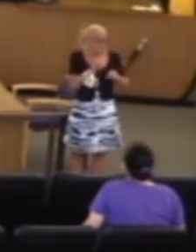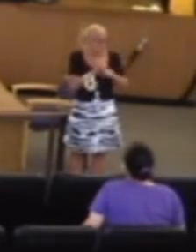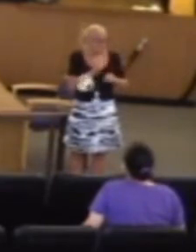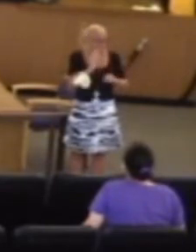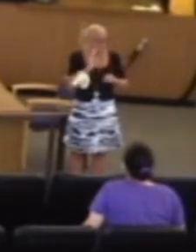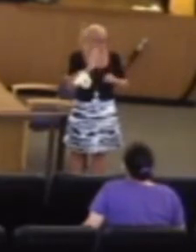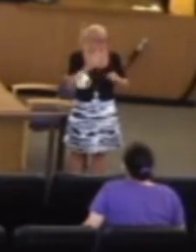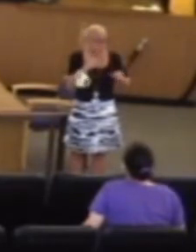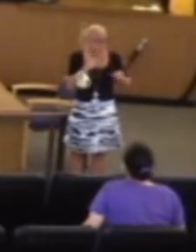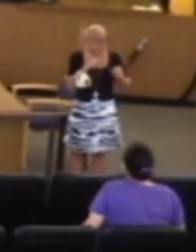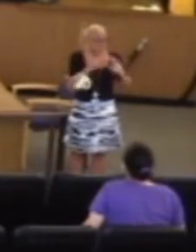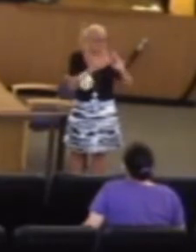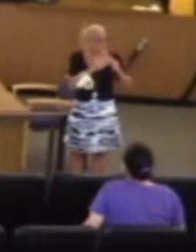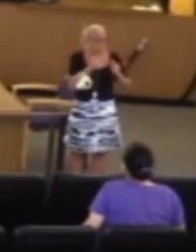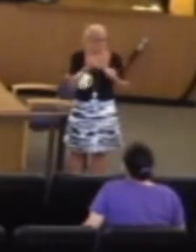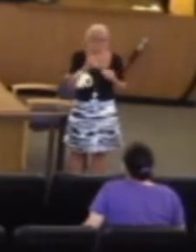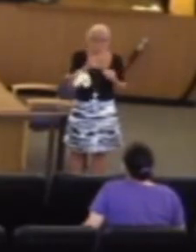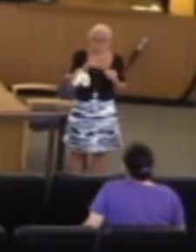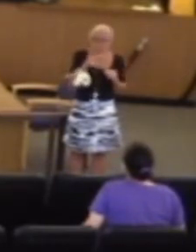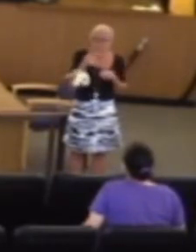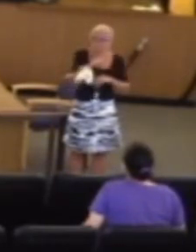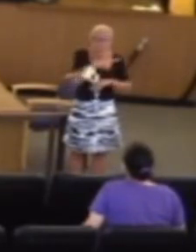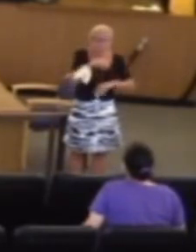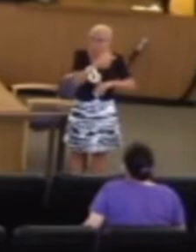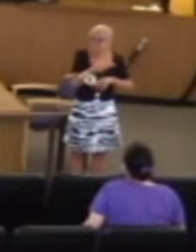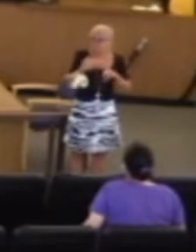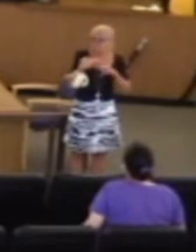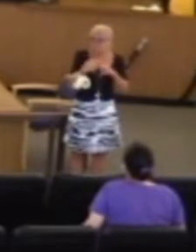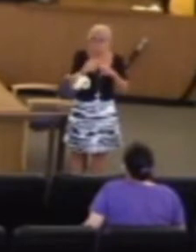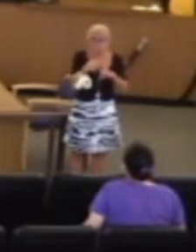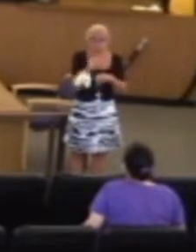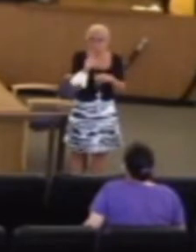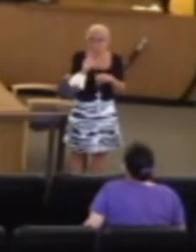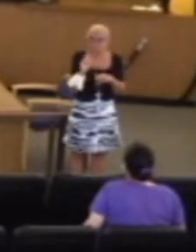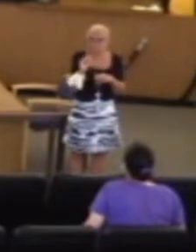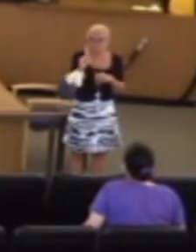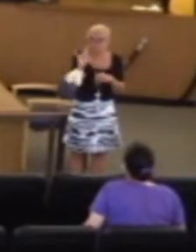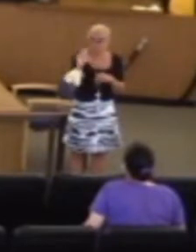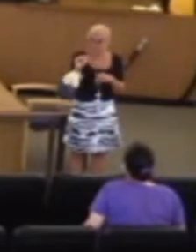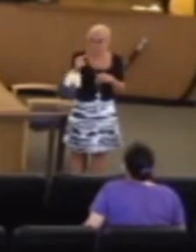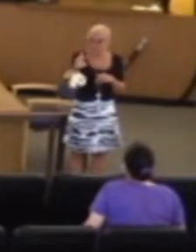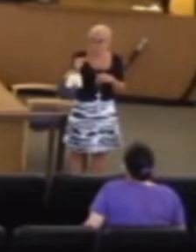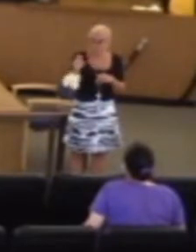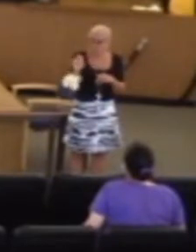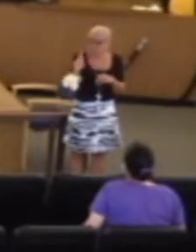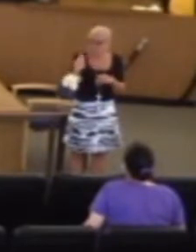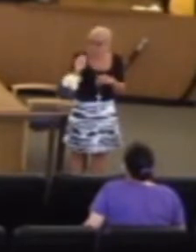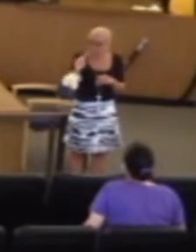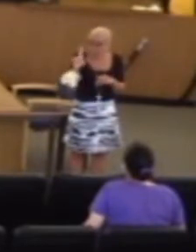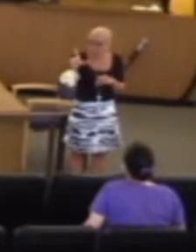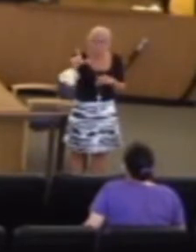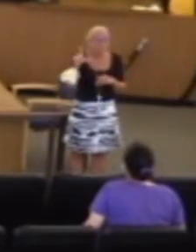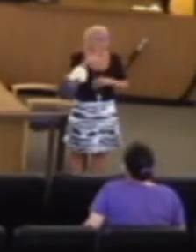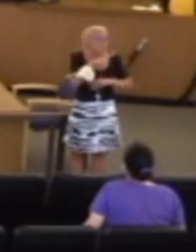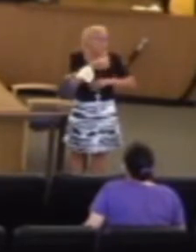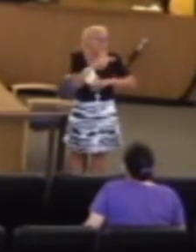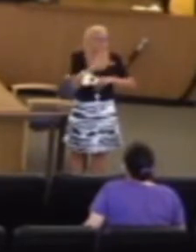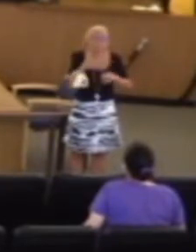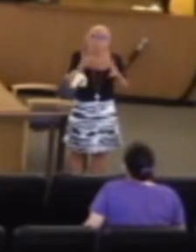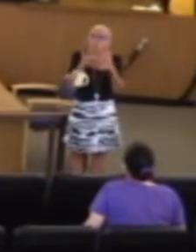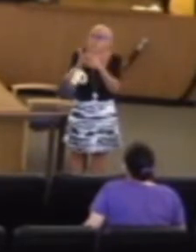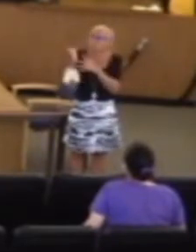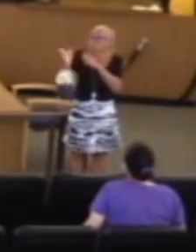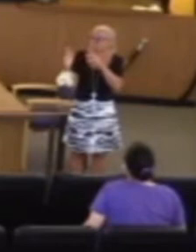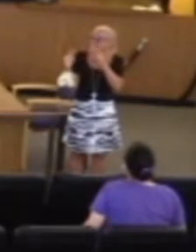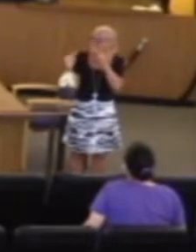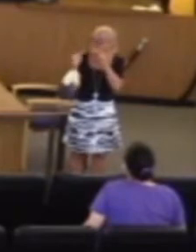a community hospital in Valley Stream, in North Valley Stream, called Franklin General Hospital. Northwell, through negotiations with